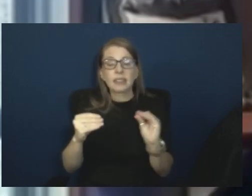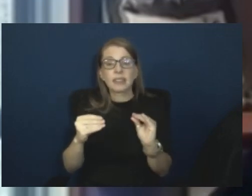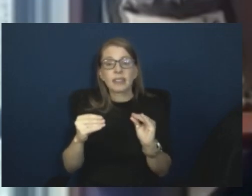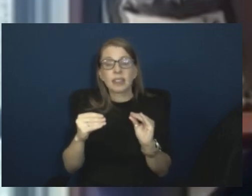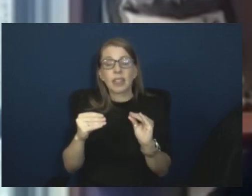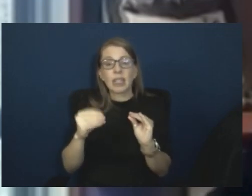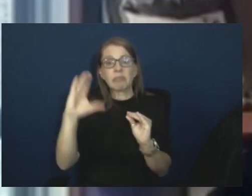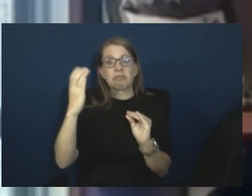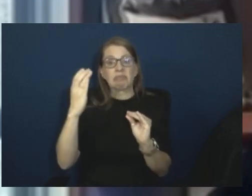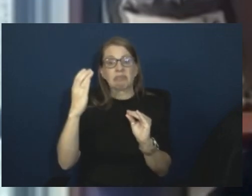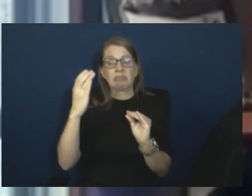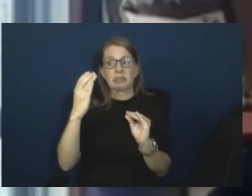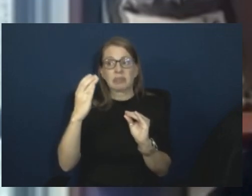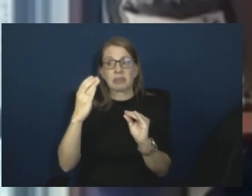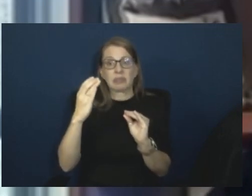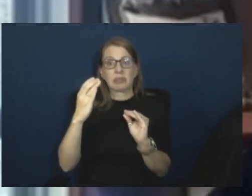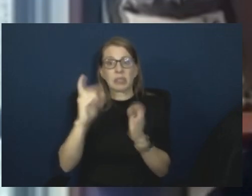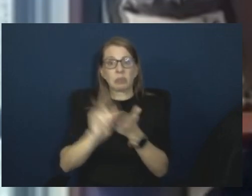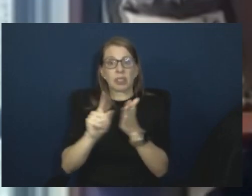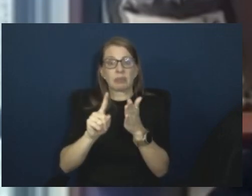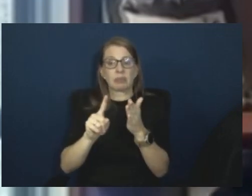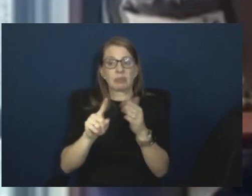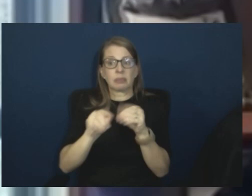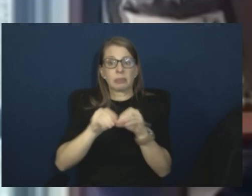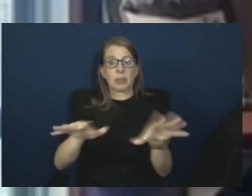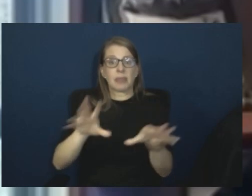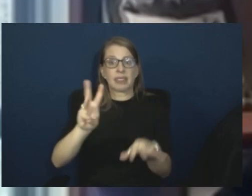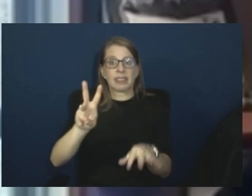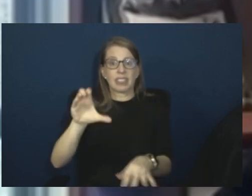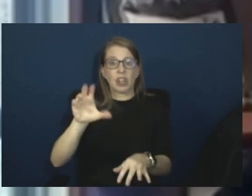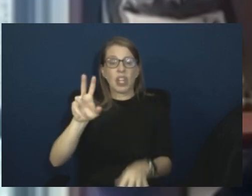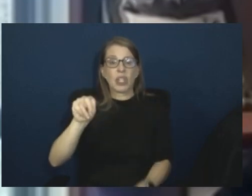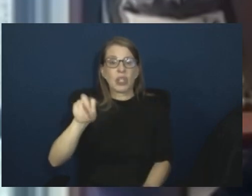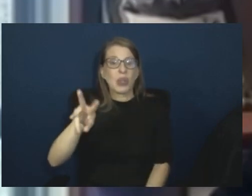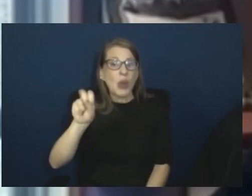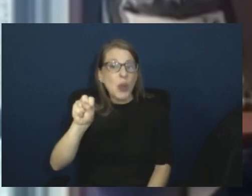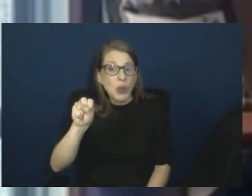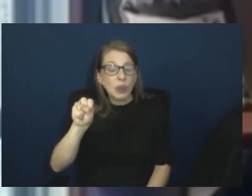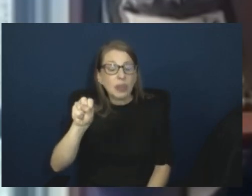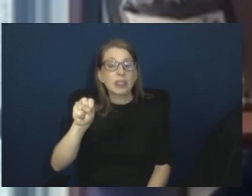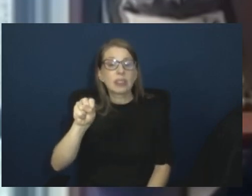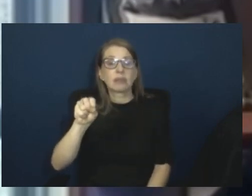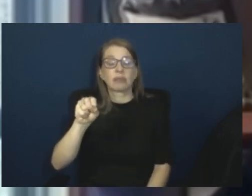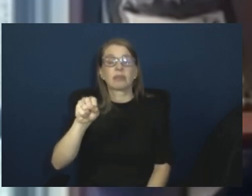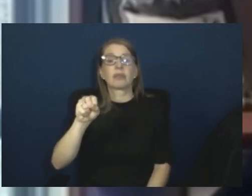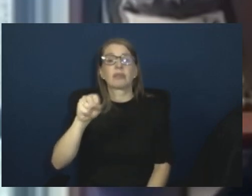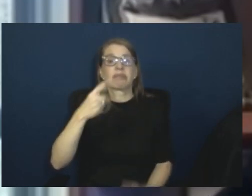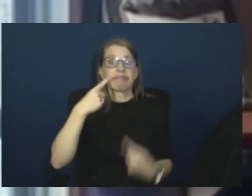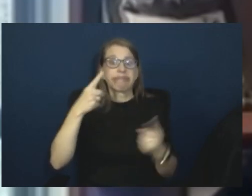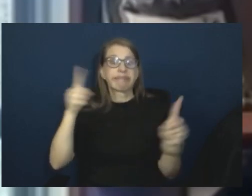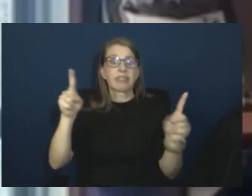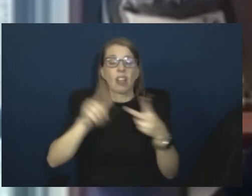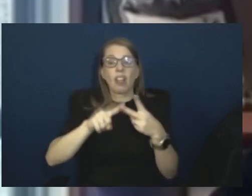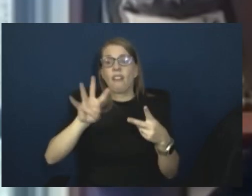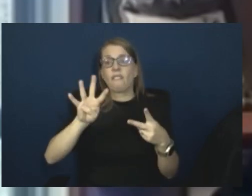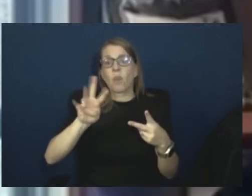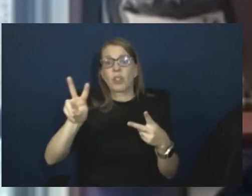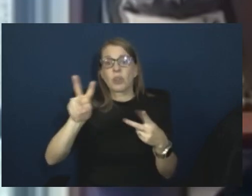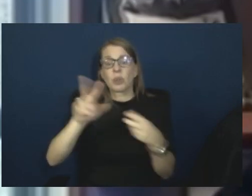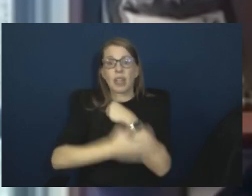appeared within a couple of weeks in 600 news outlets in 42 countries and was translated